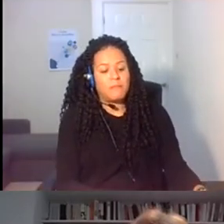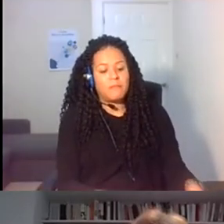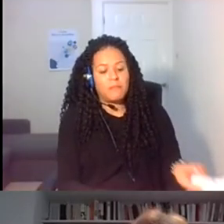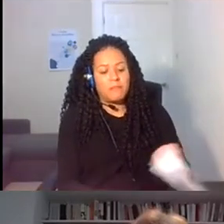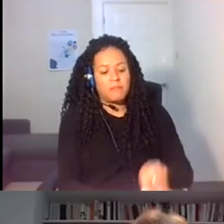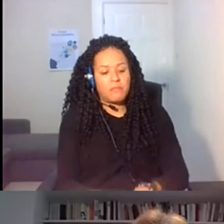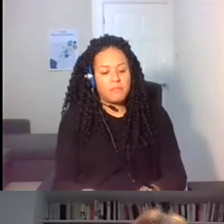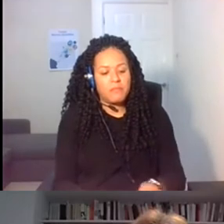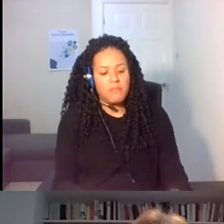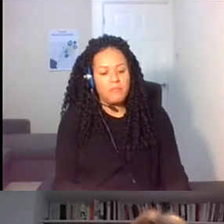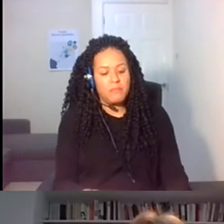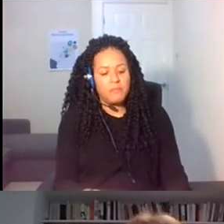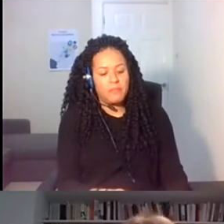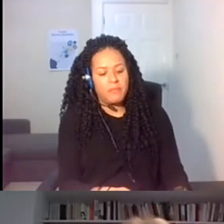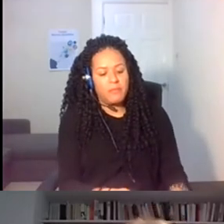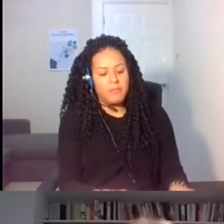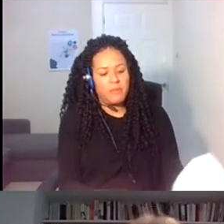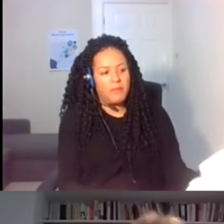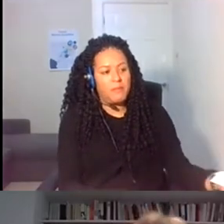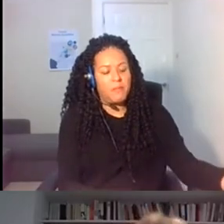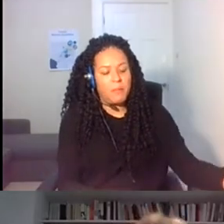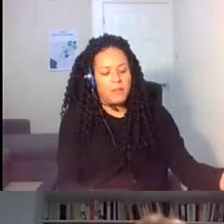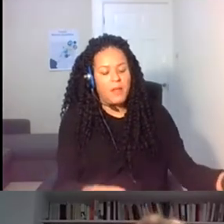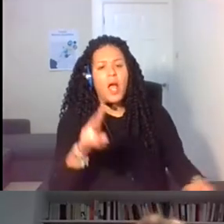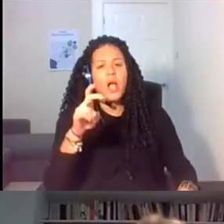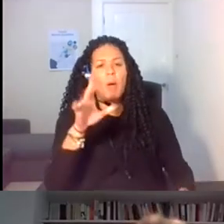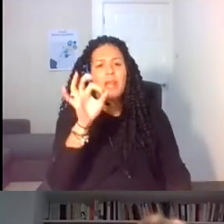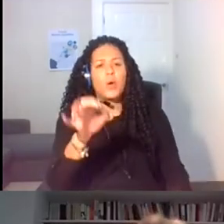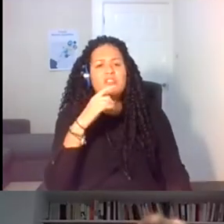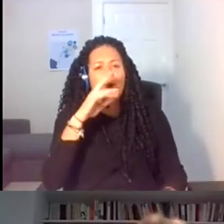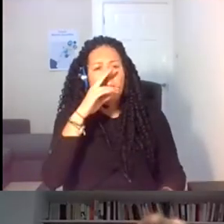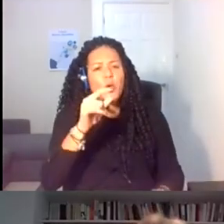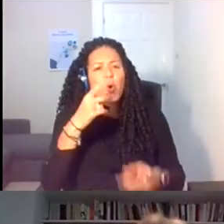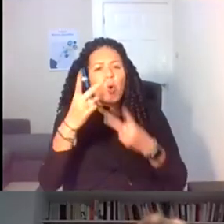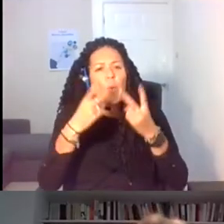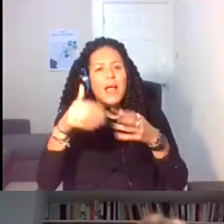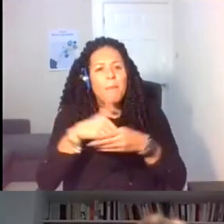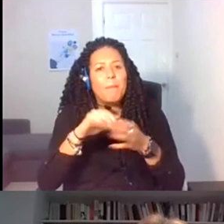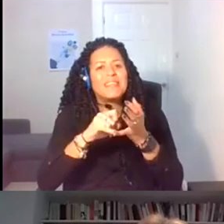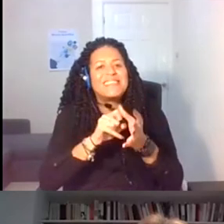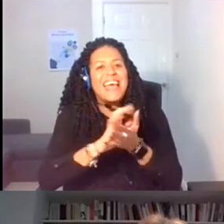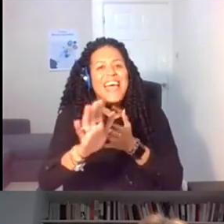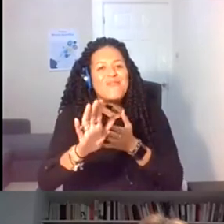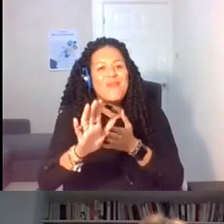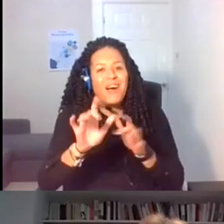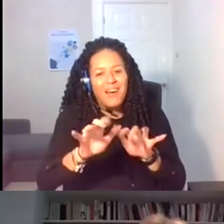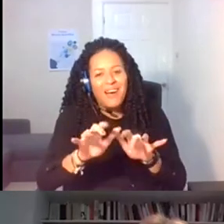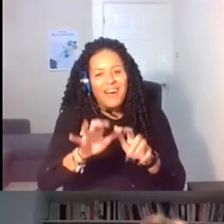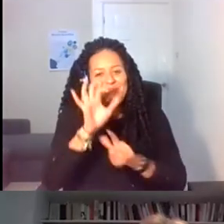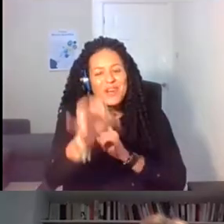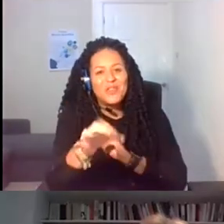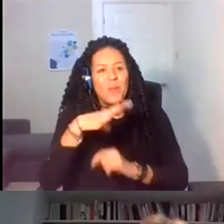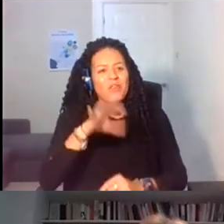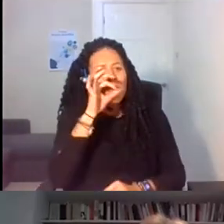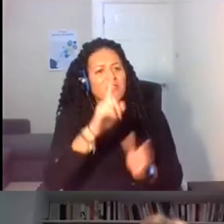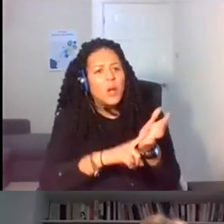youngest choir member for you both as well. Sarah got in touch, and she would like to know from Lowena, how did